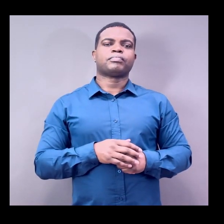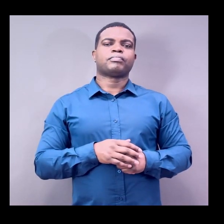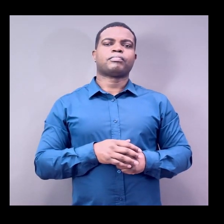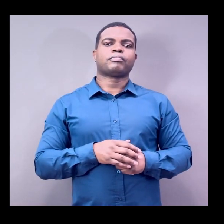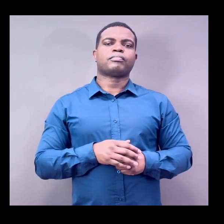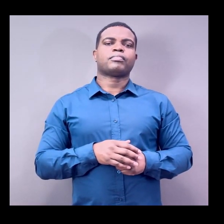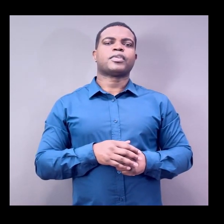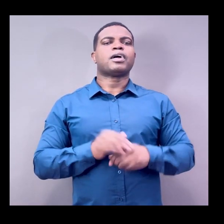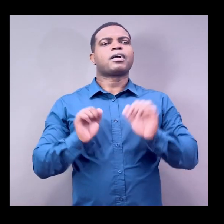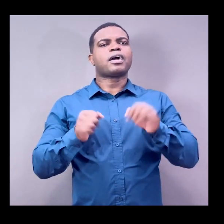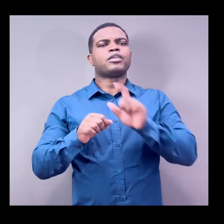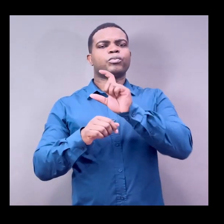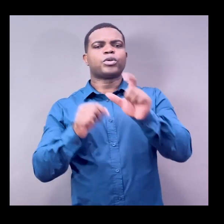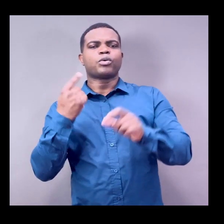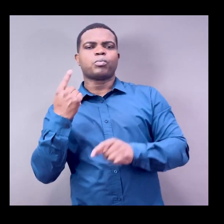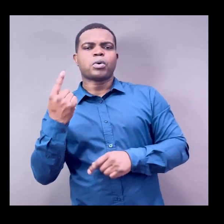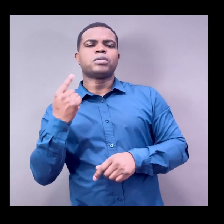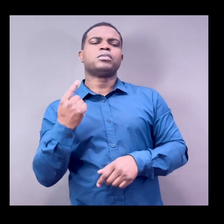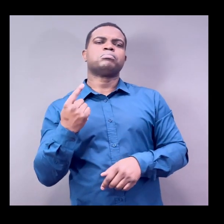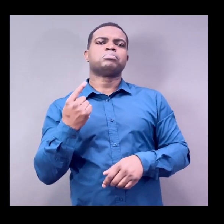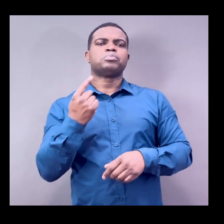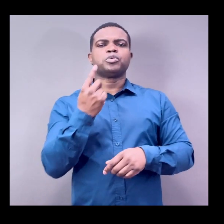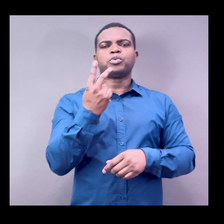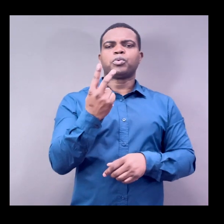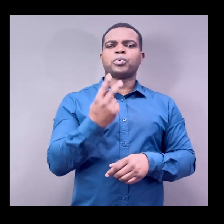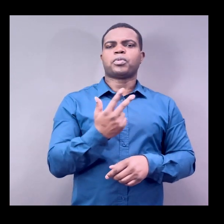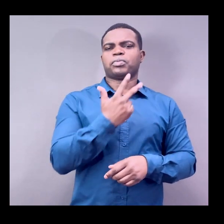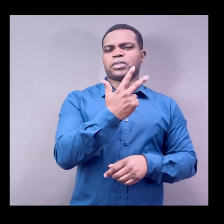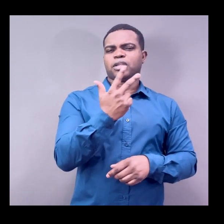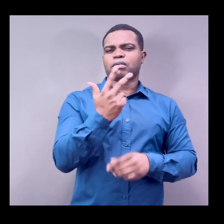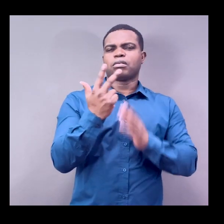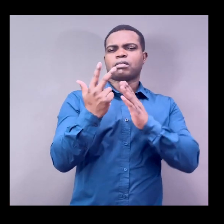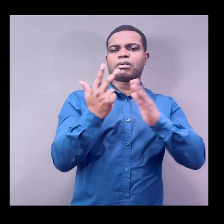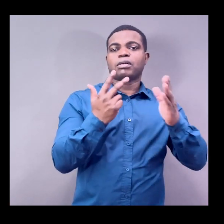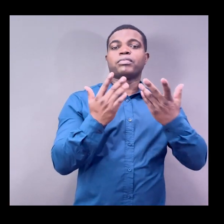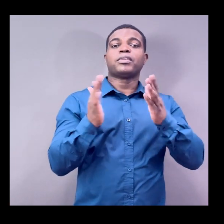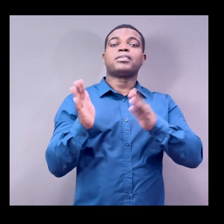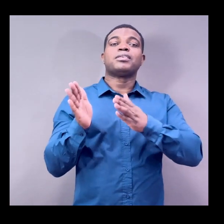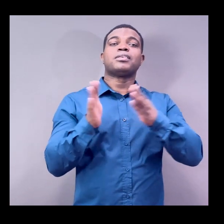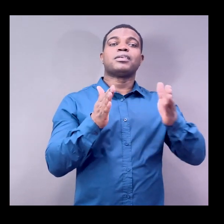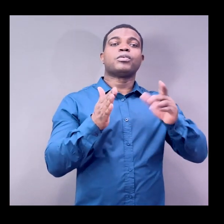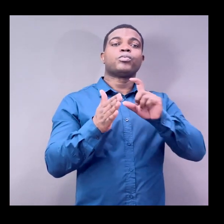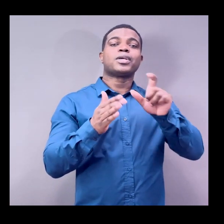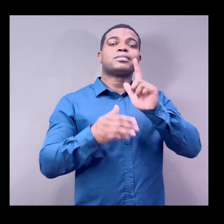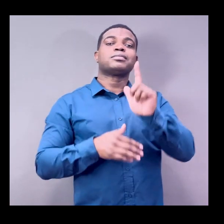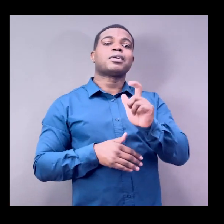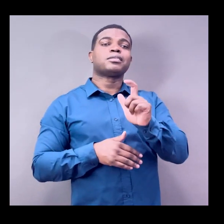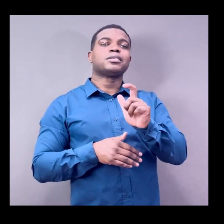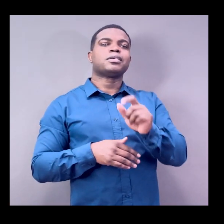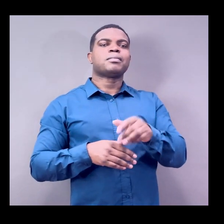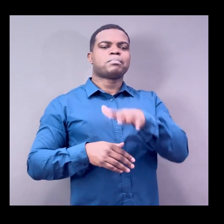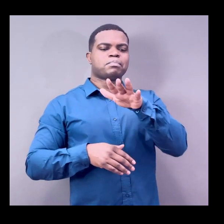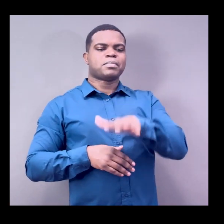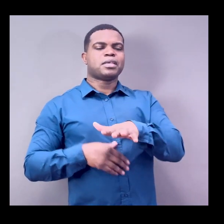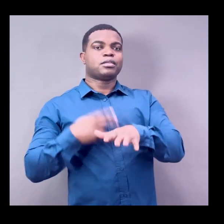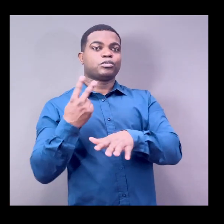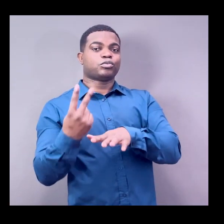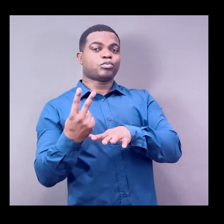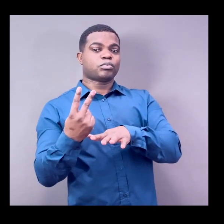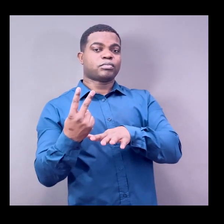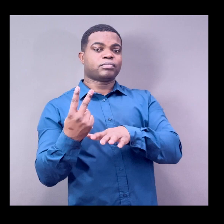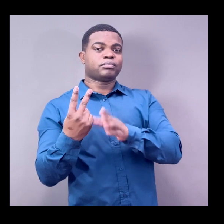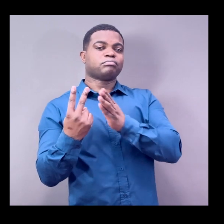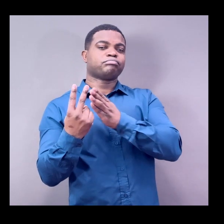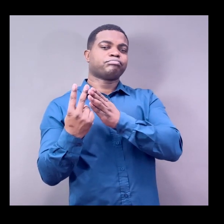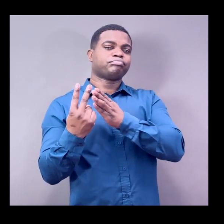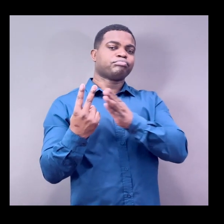week 1, week 2, week 3, week 4, and week 5. You can see the week start date, which is 2nd of May,